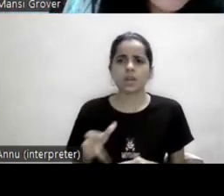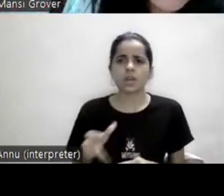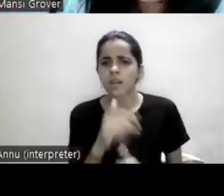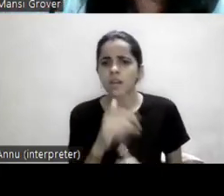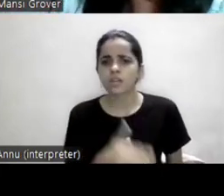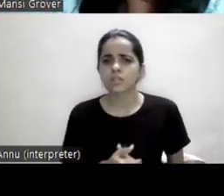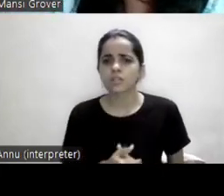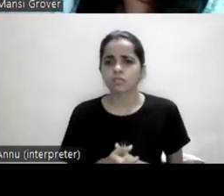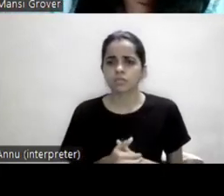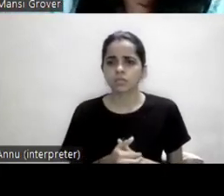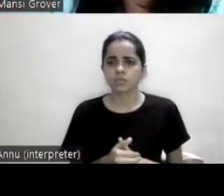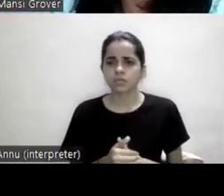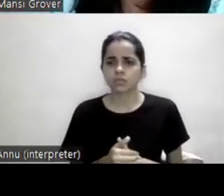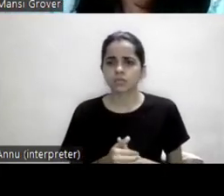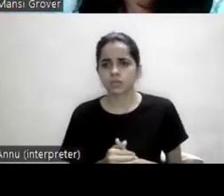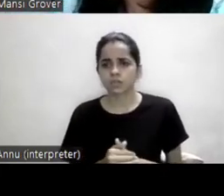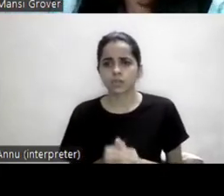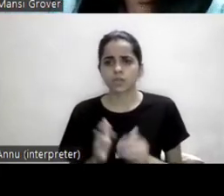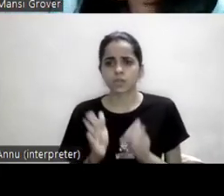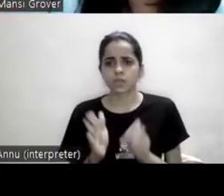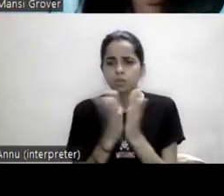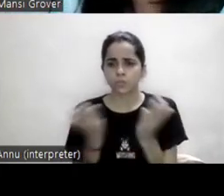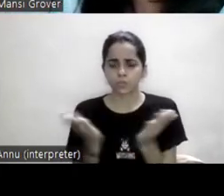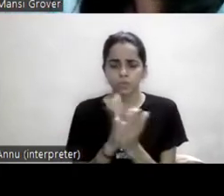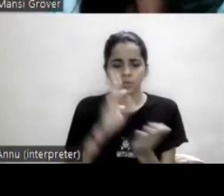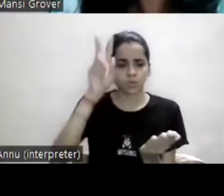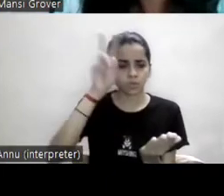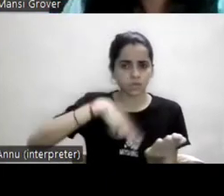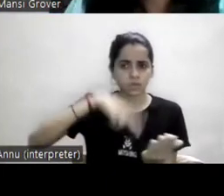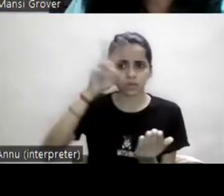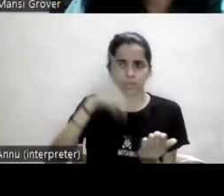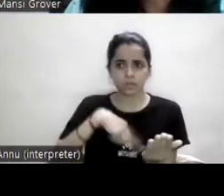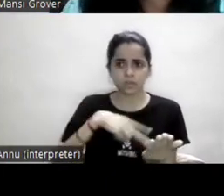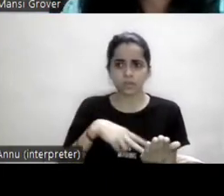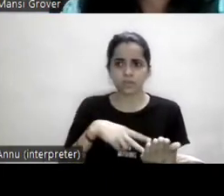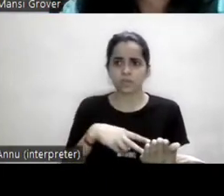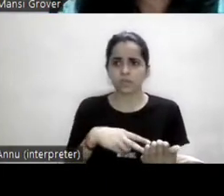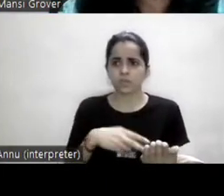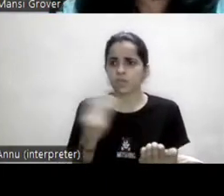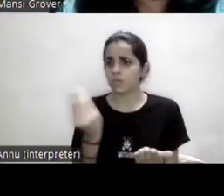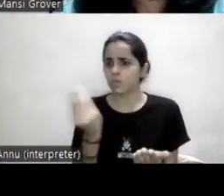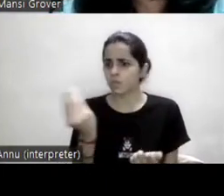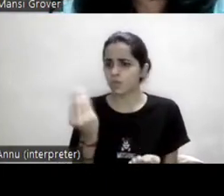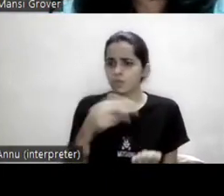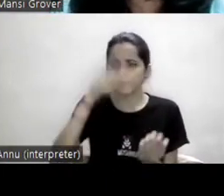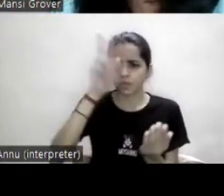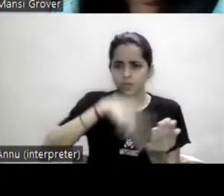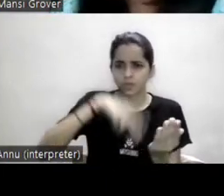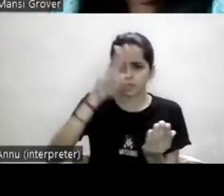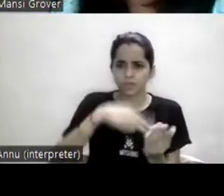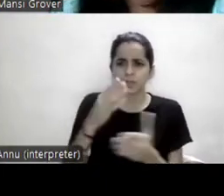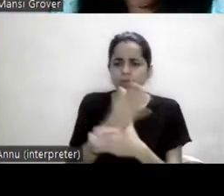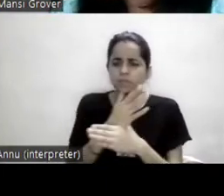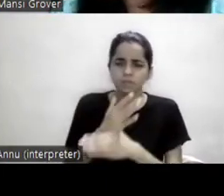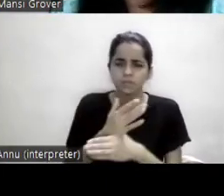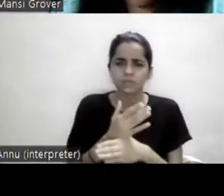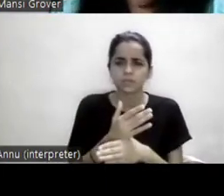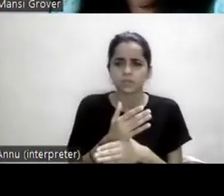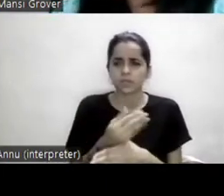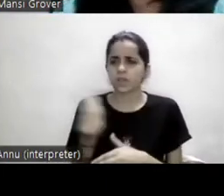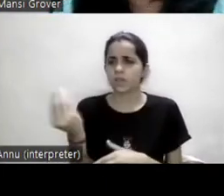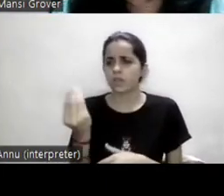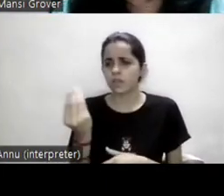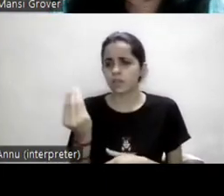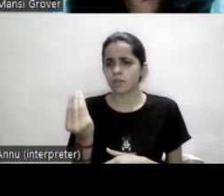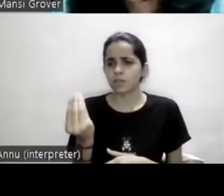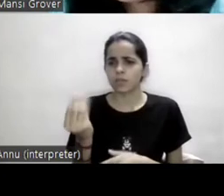know, about the books and the readings. Actually, the few readings which I was not able to share, they are in